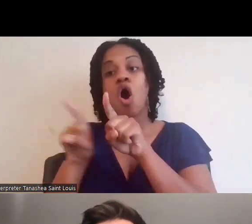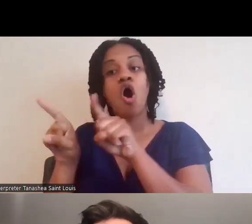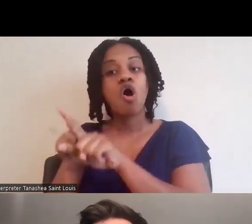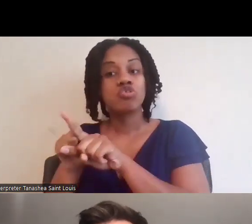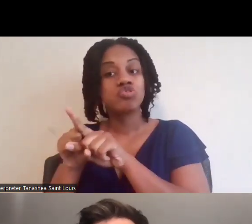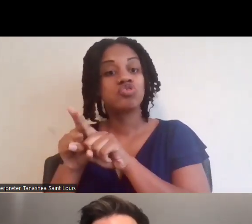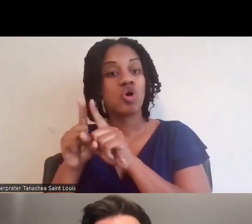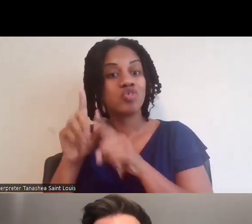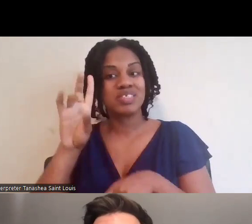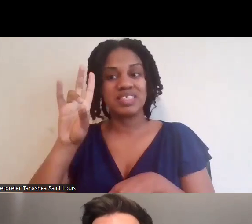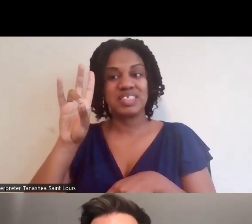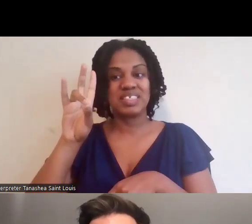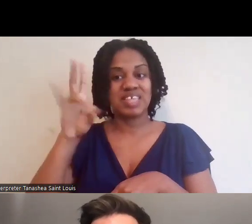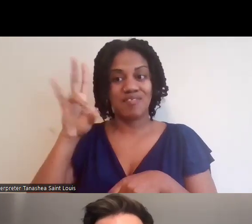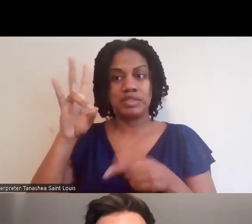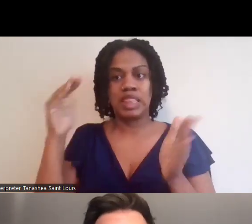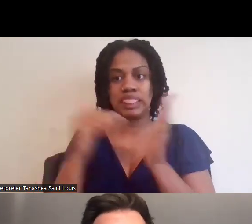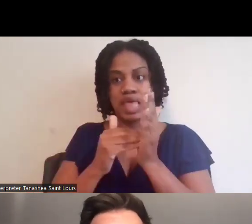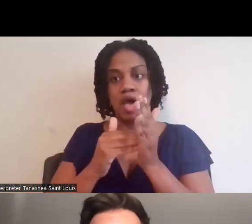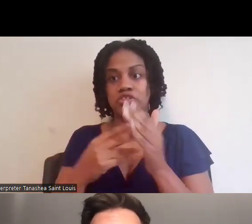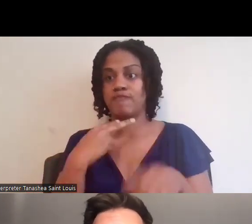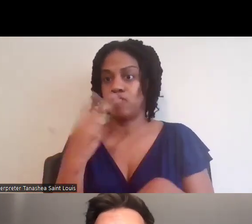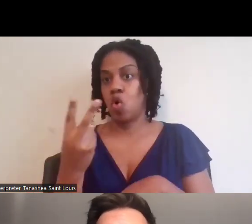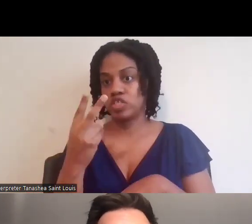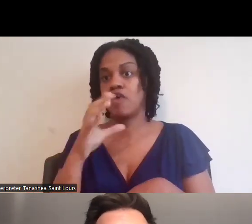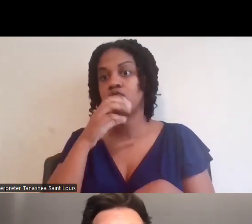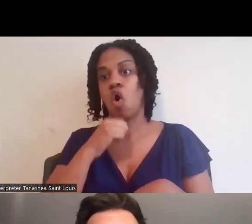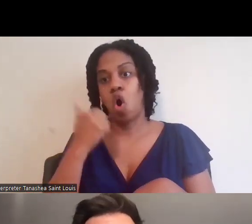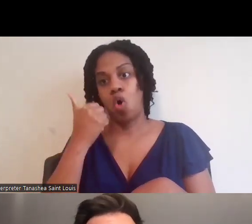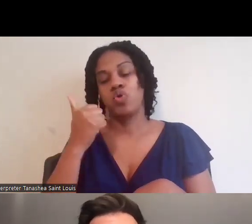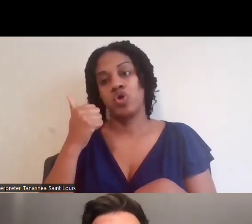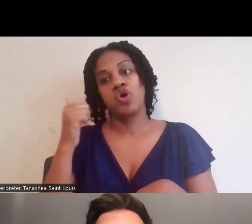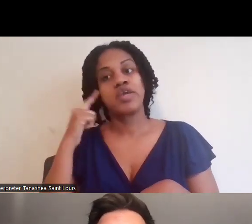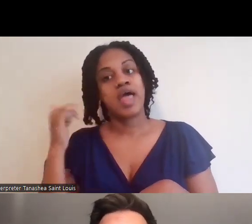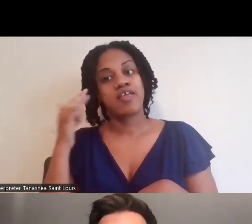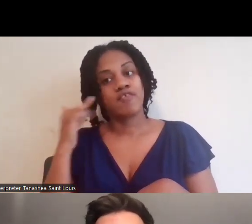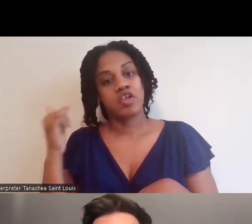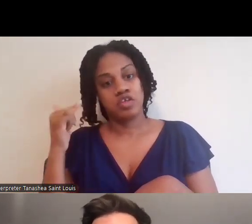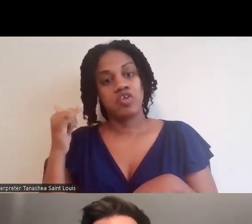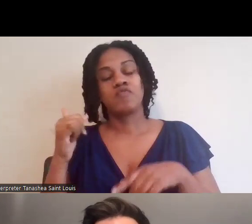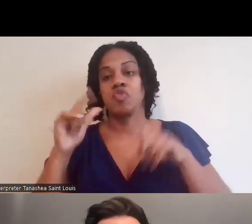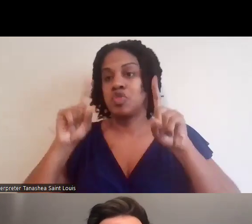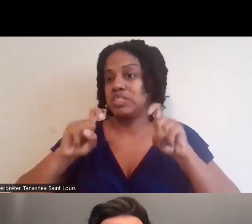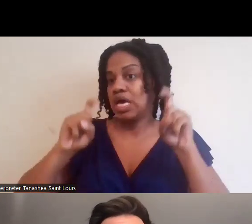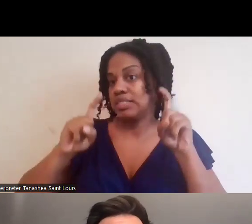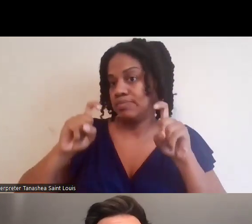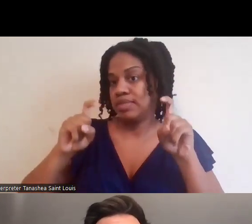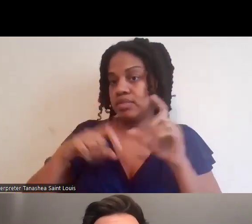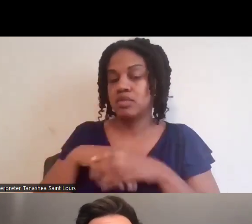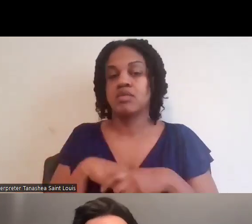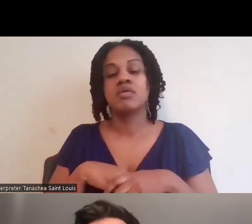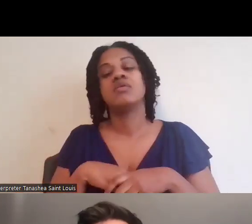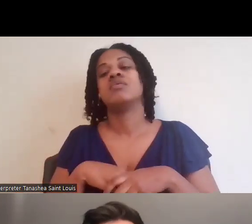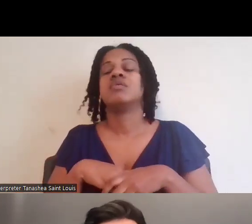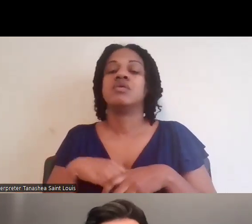over 17,000 voices of older Californians through the Community Assessment Survey of Older Adults.